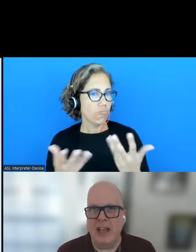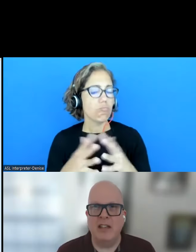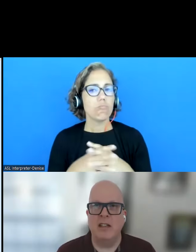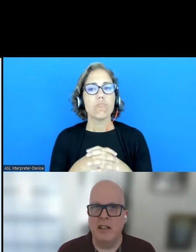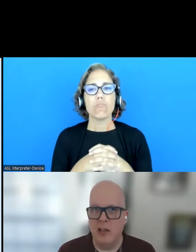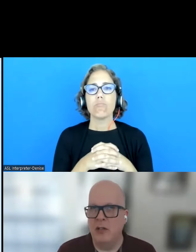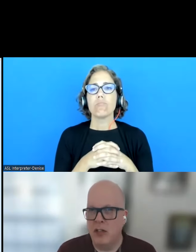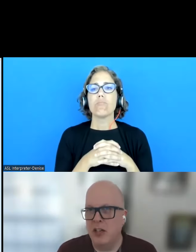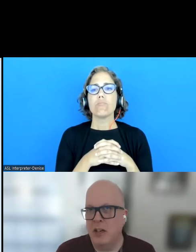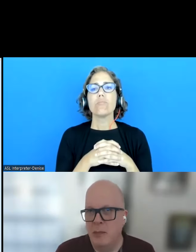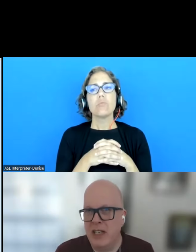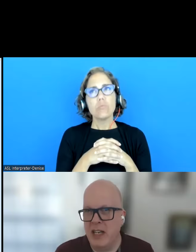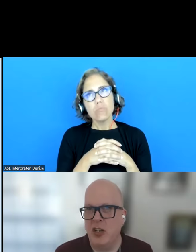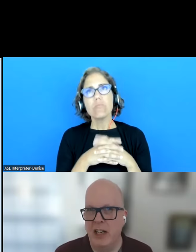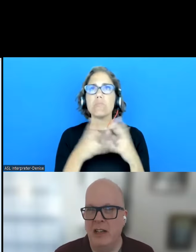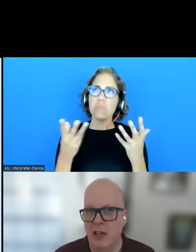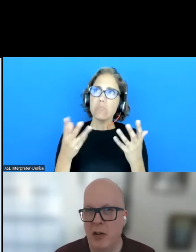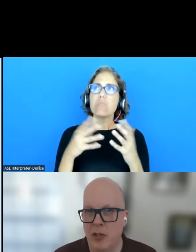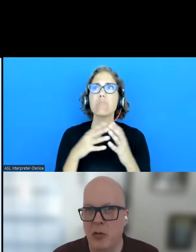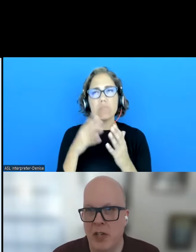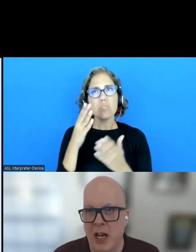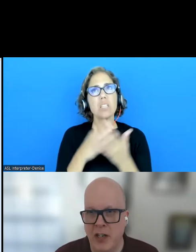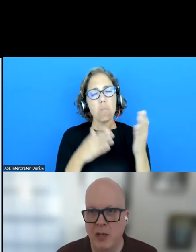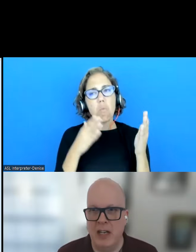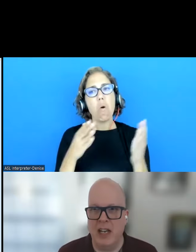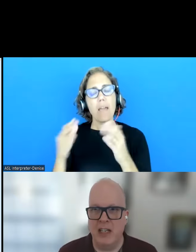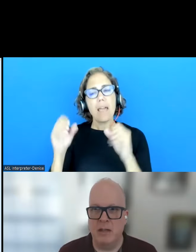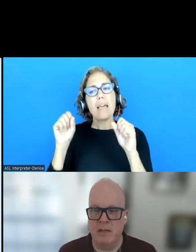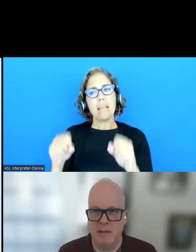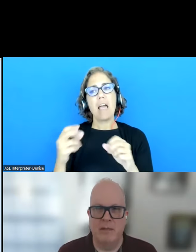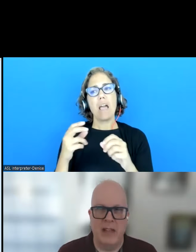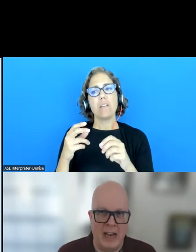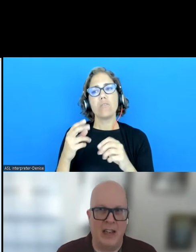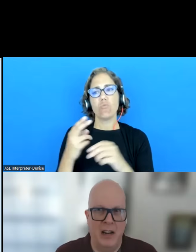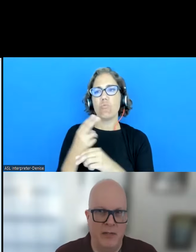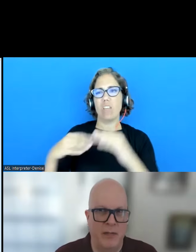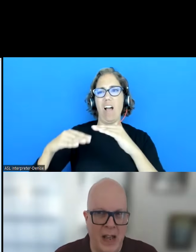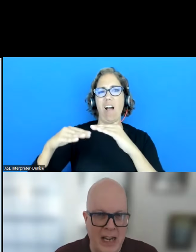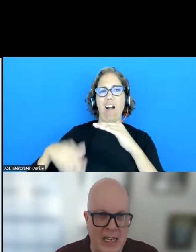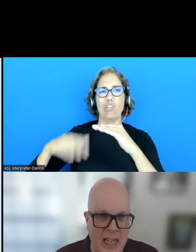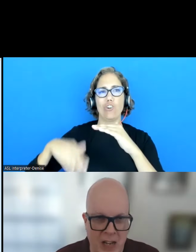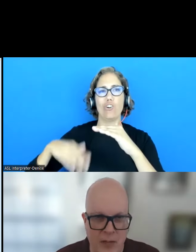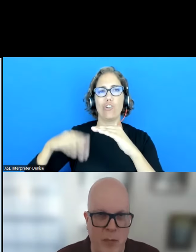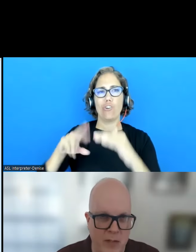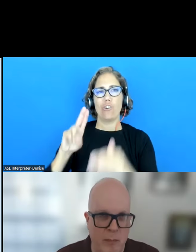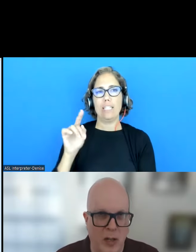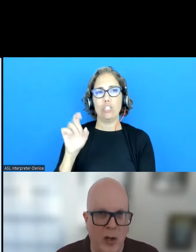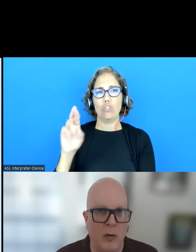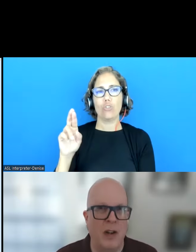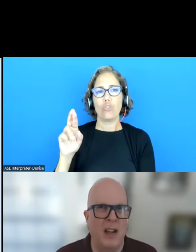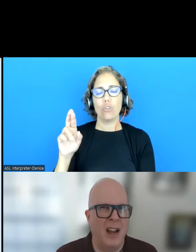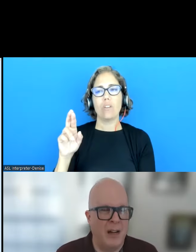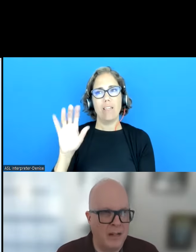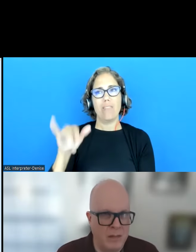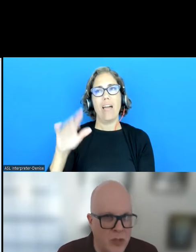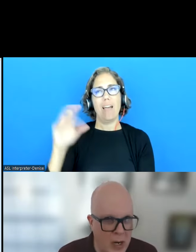some ways, you could potentially use under, because that kind of idea of above and